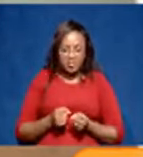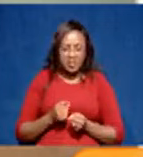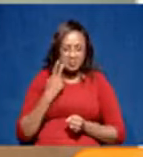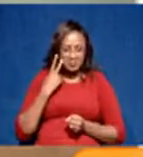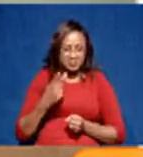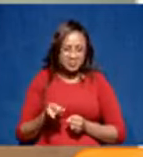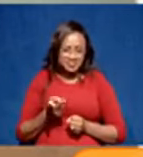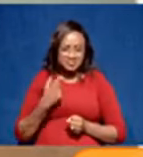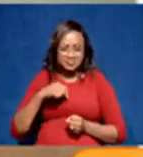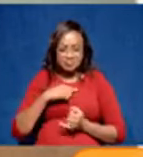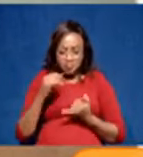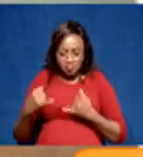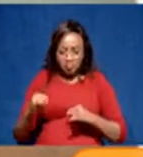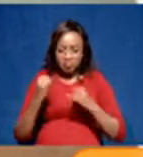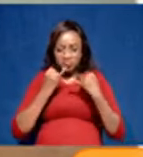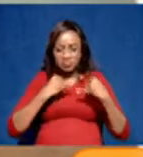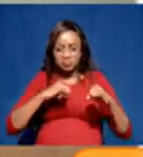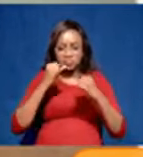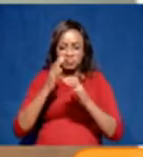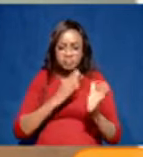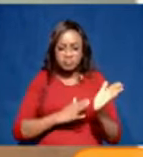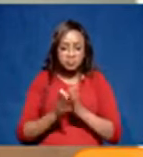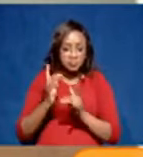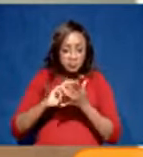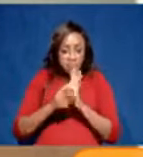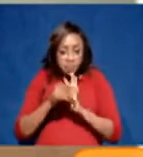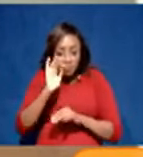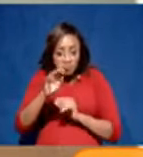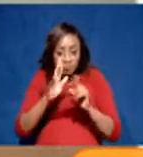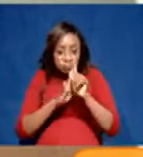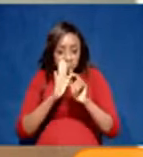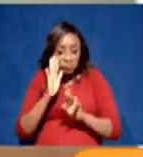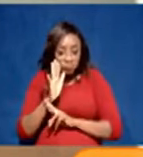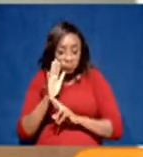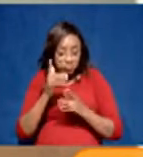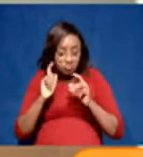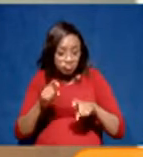to put in mechanism, and you can see is a regulation needed for that?